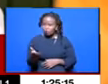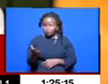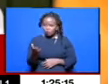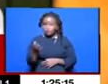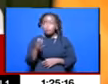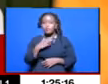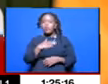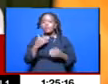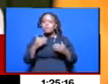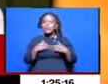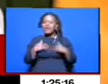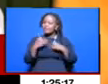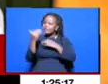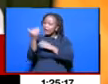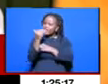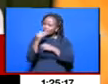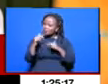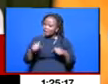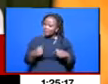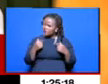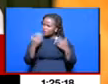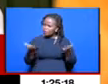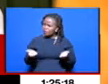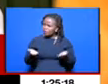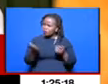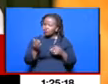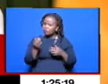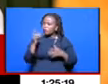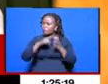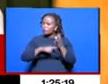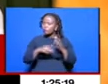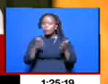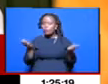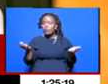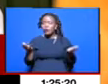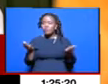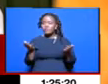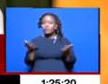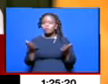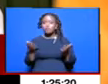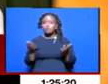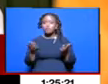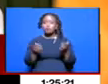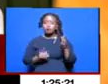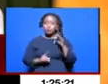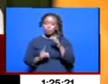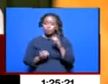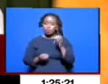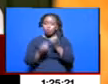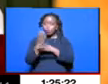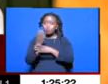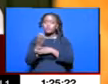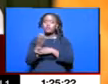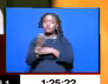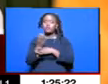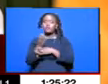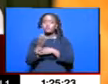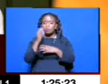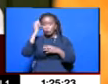to ask myself as to what really constitutes a